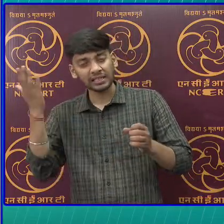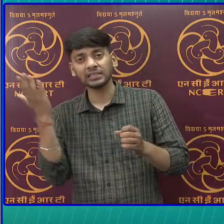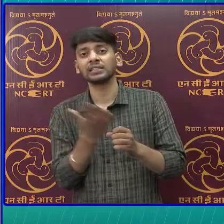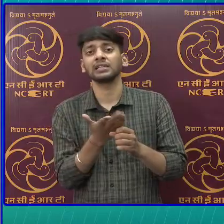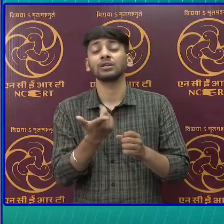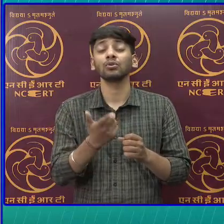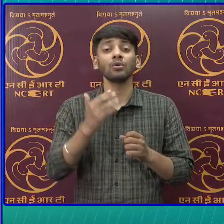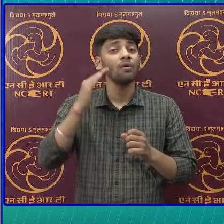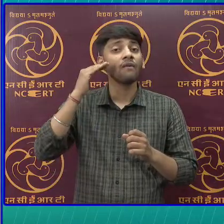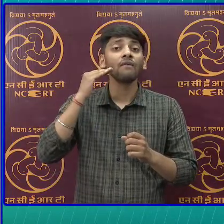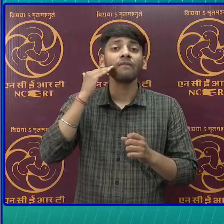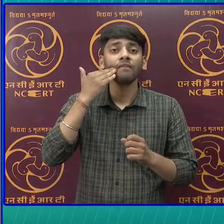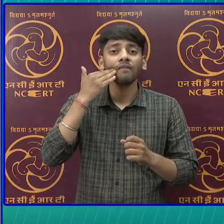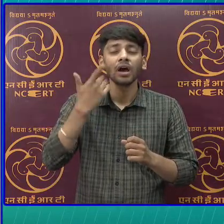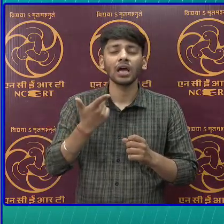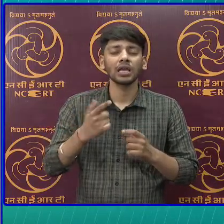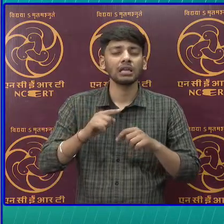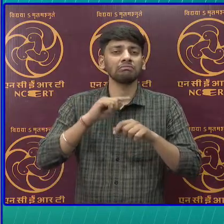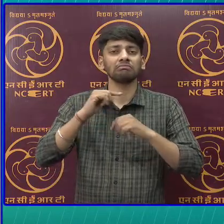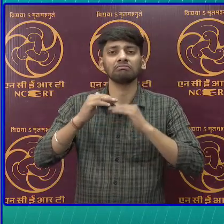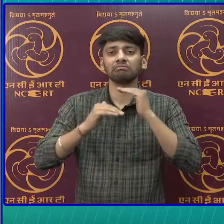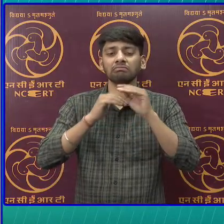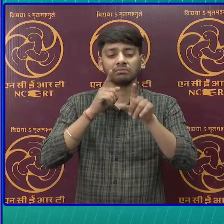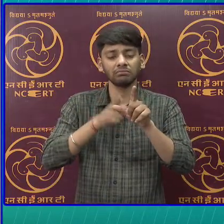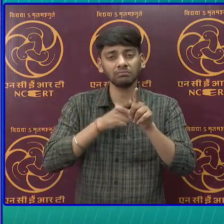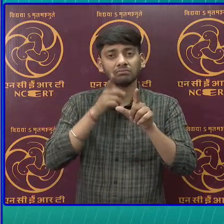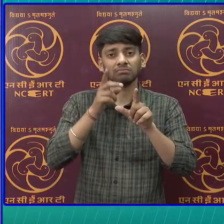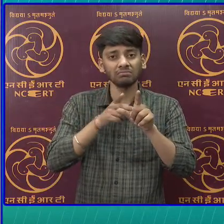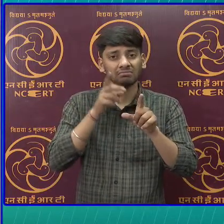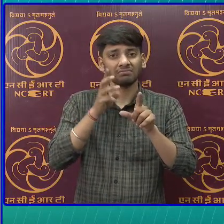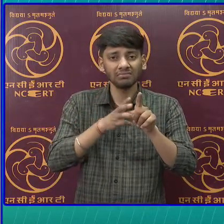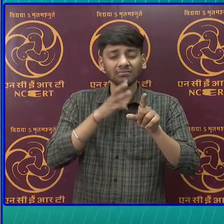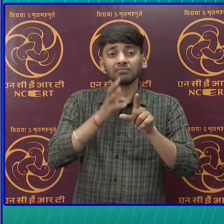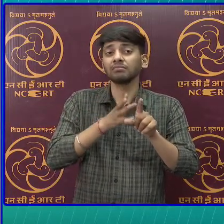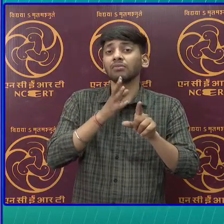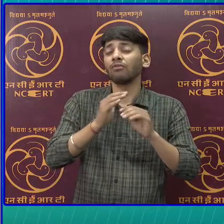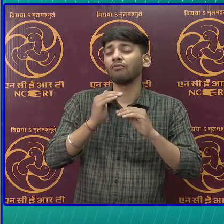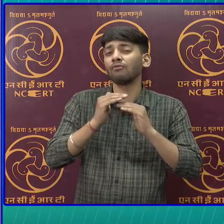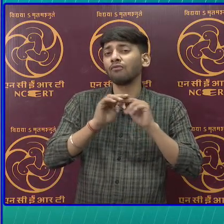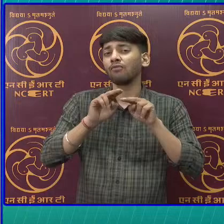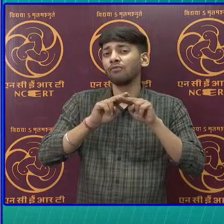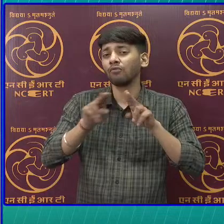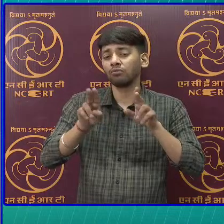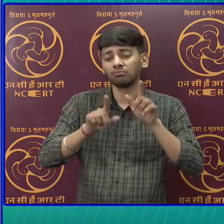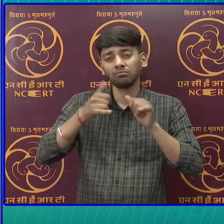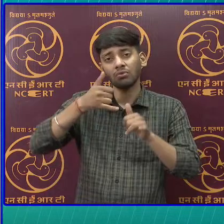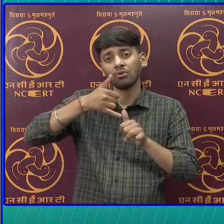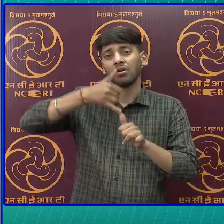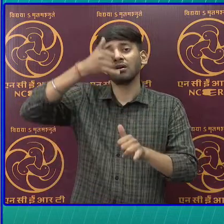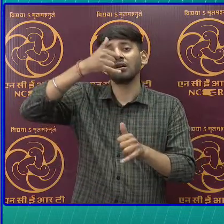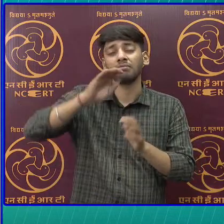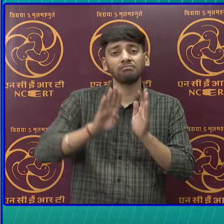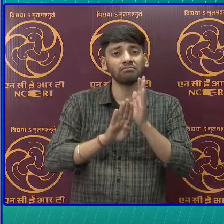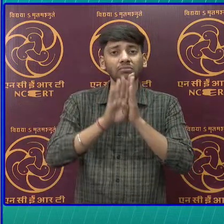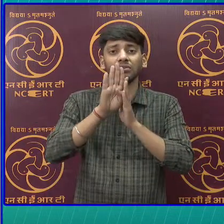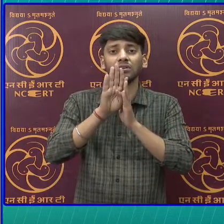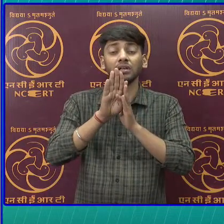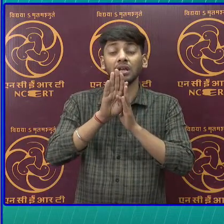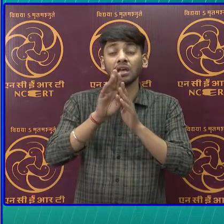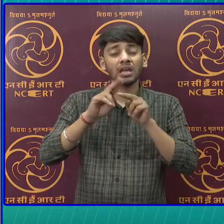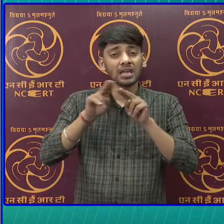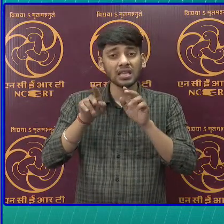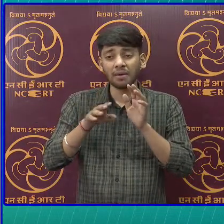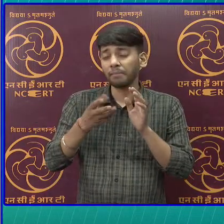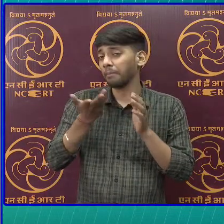Why? Because it has taken many years to come in its full form. Okay, so it has consumed the